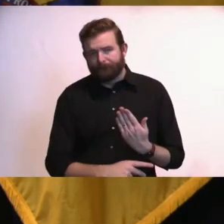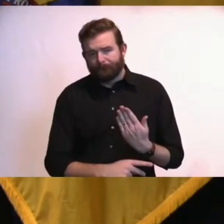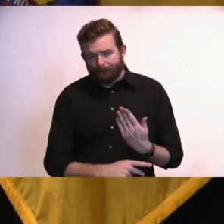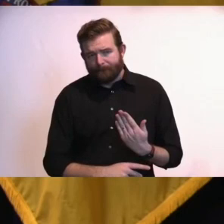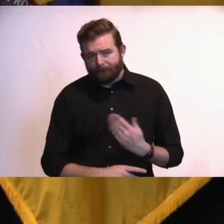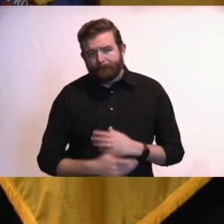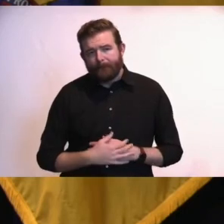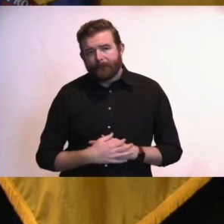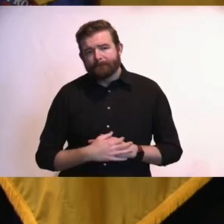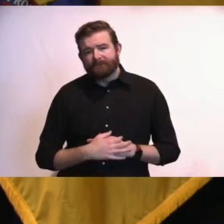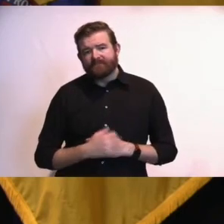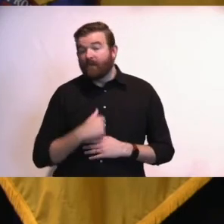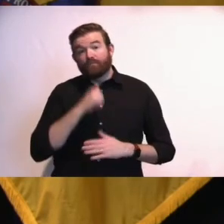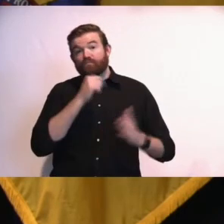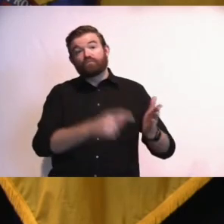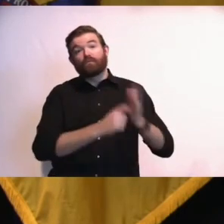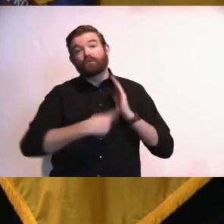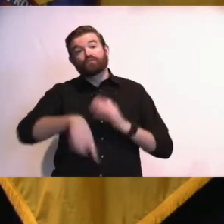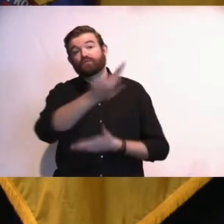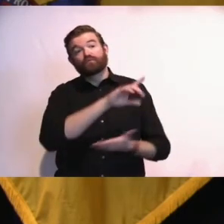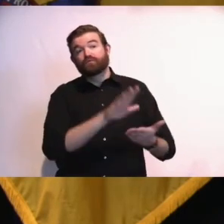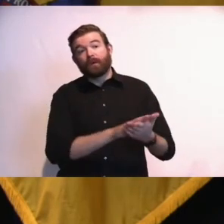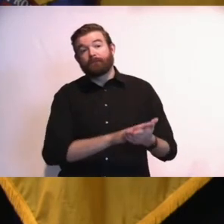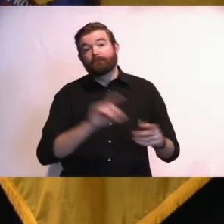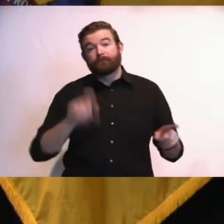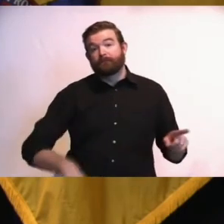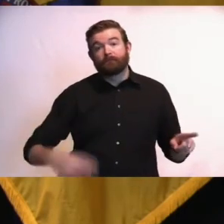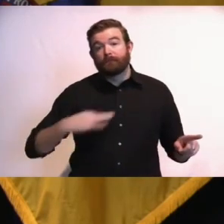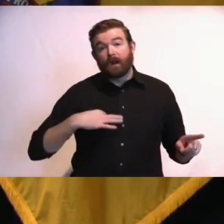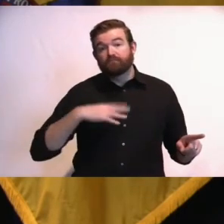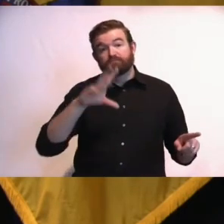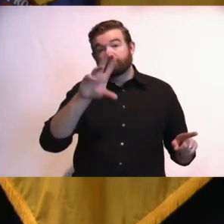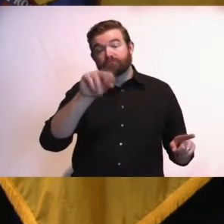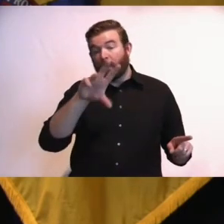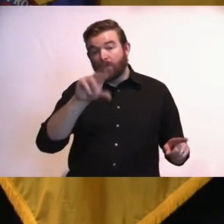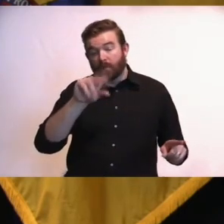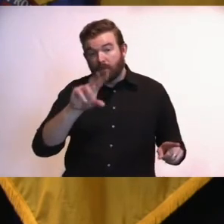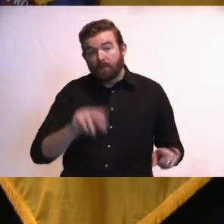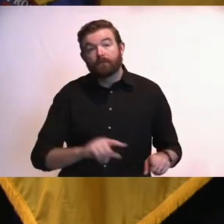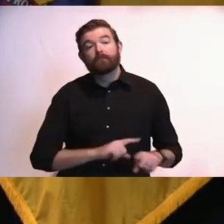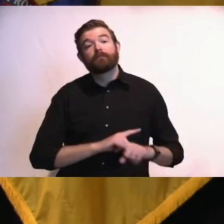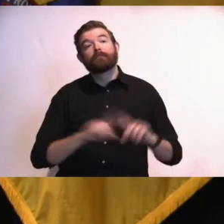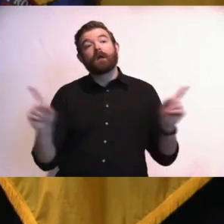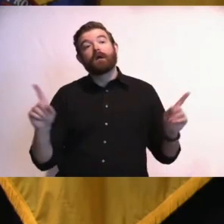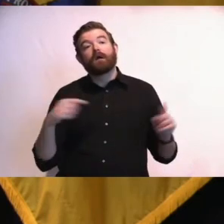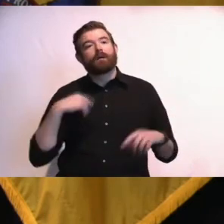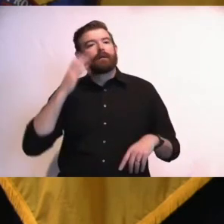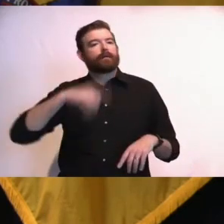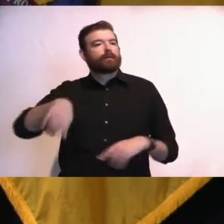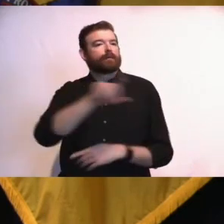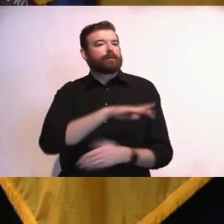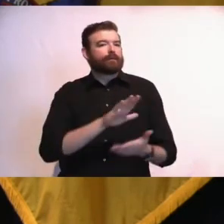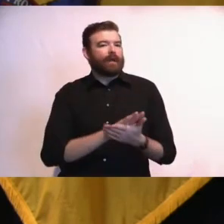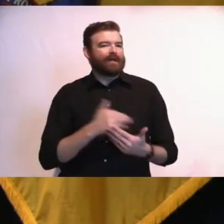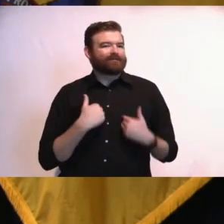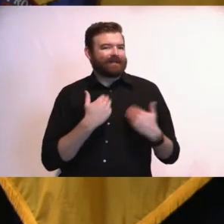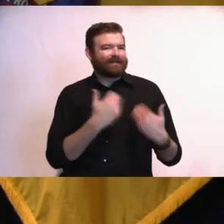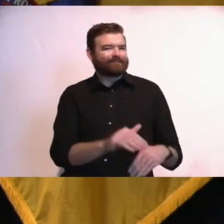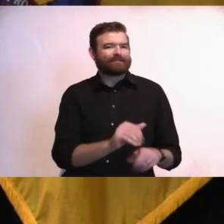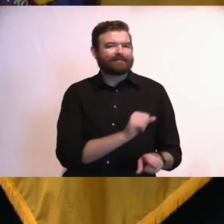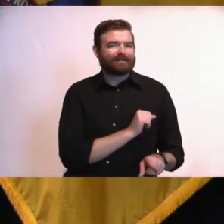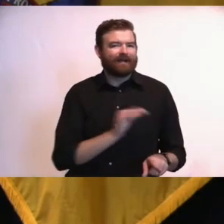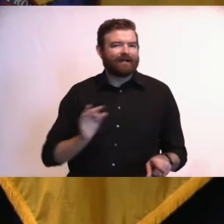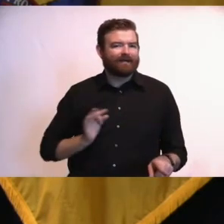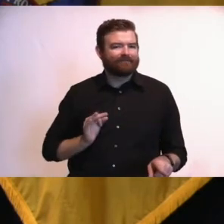not. No, there's not. So the constraint, however, is manpower, nurses who are, as you can imagine, overwhelmed,